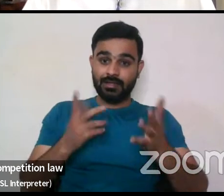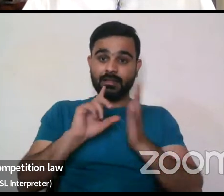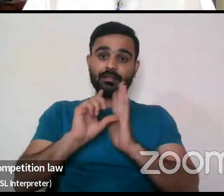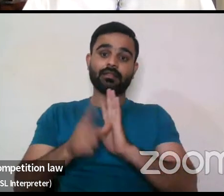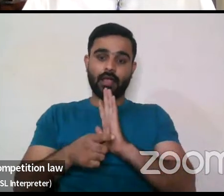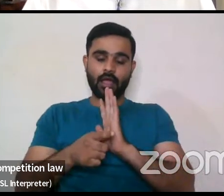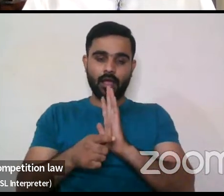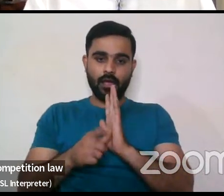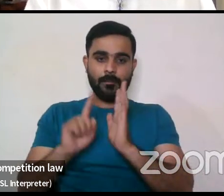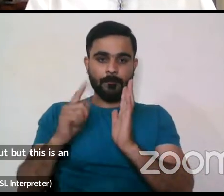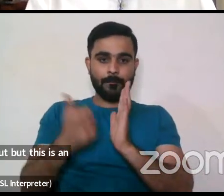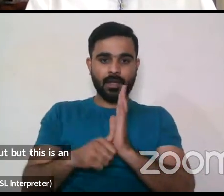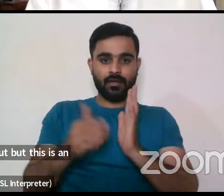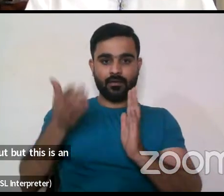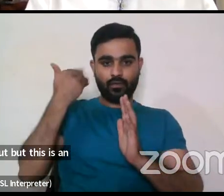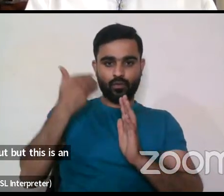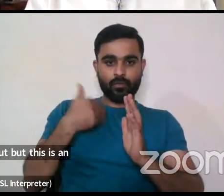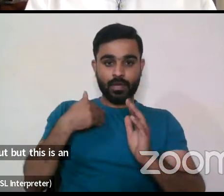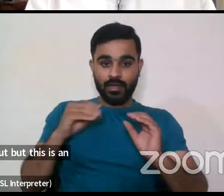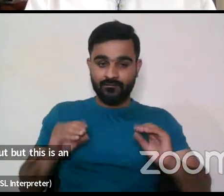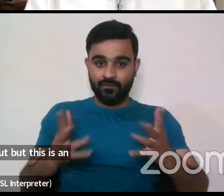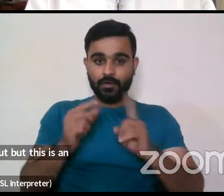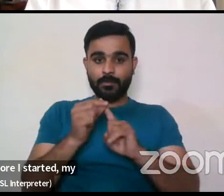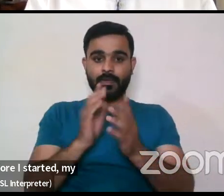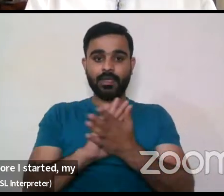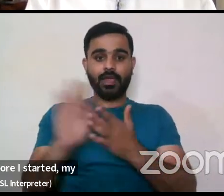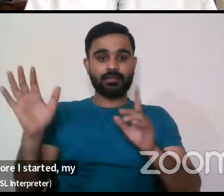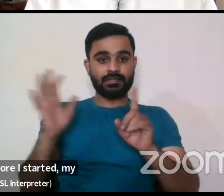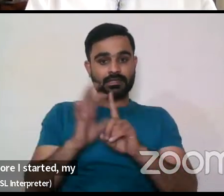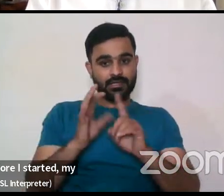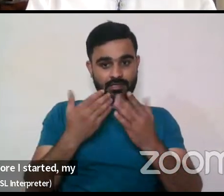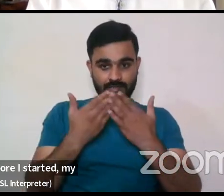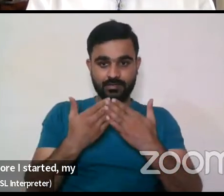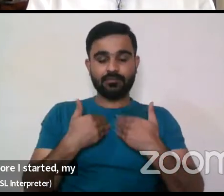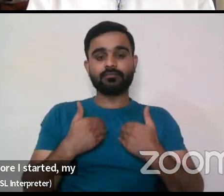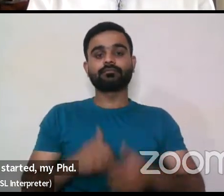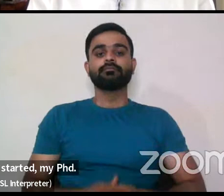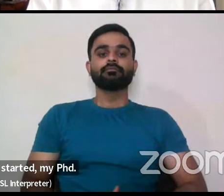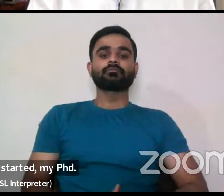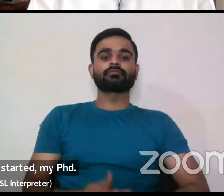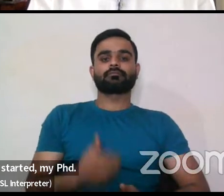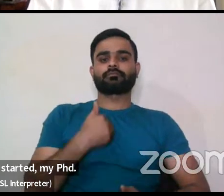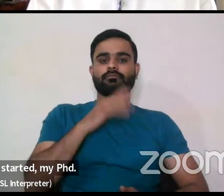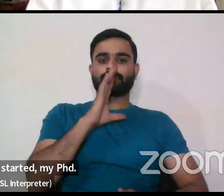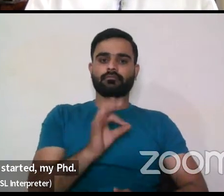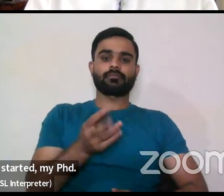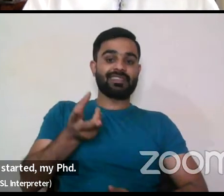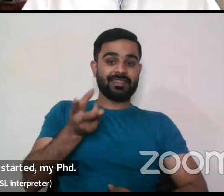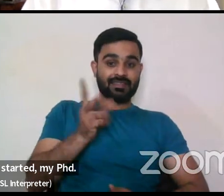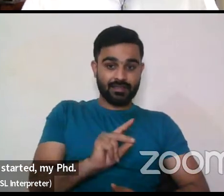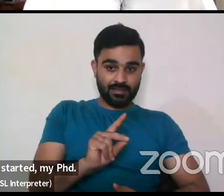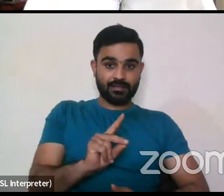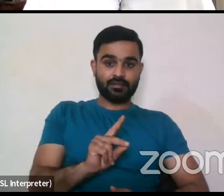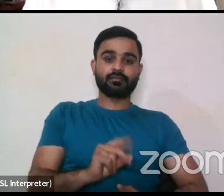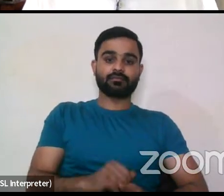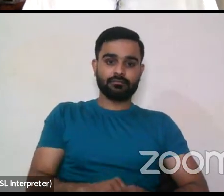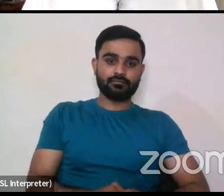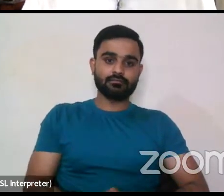view before I started my PhD. And I think of course, again,